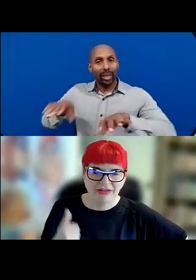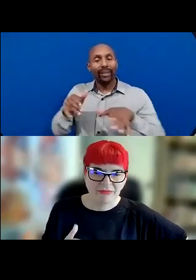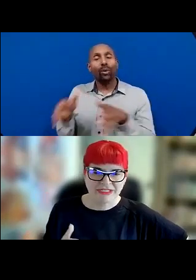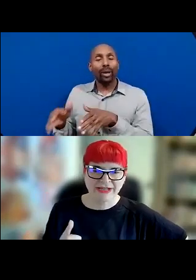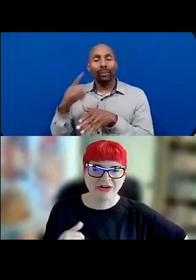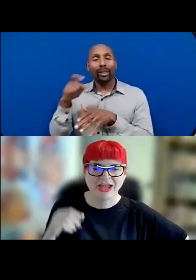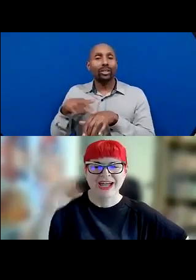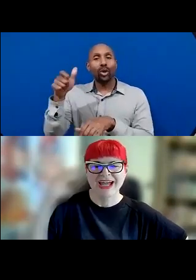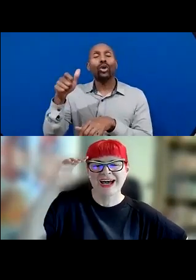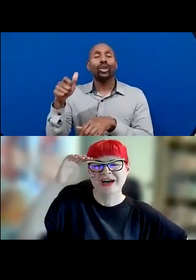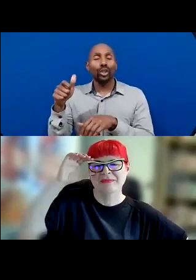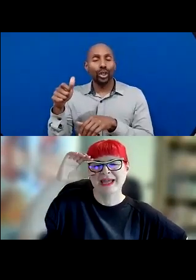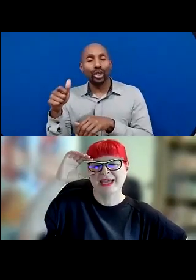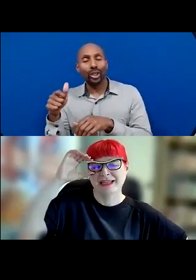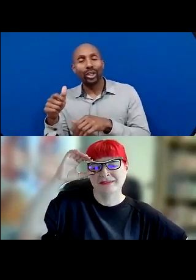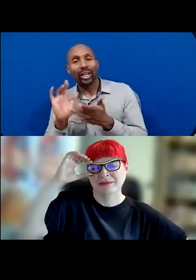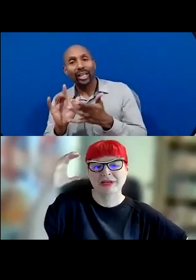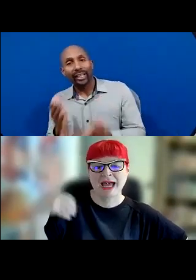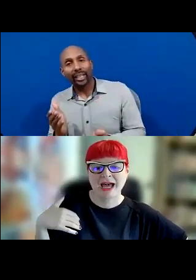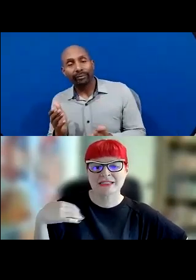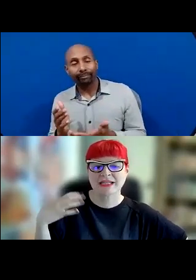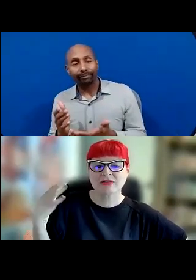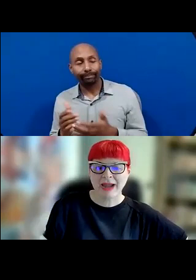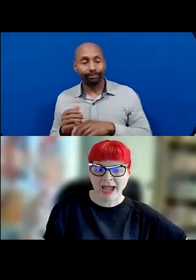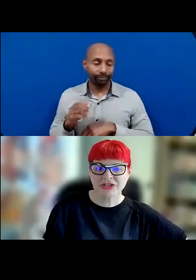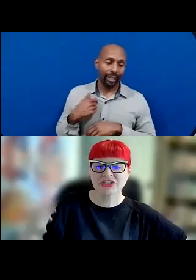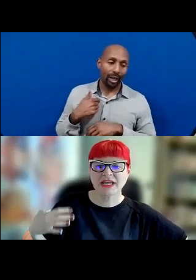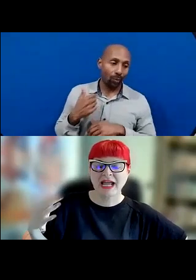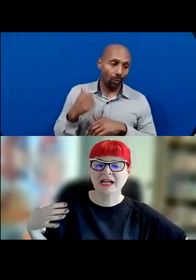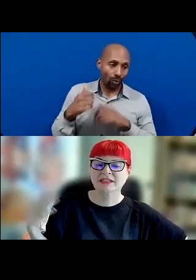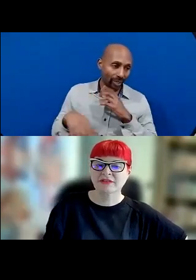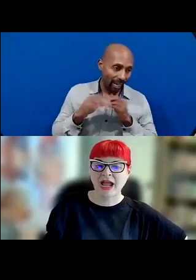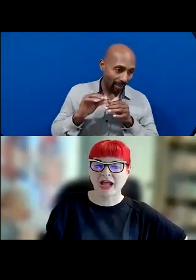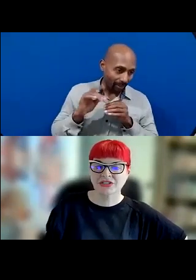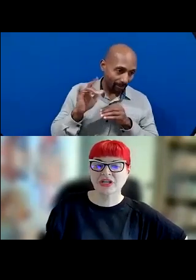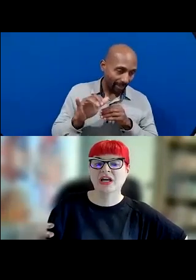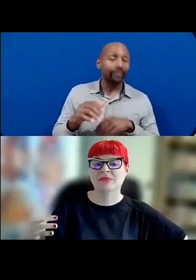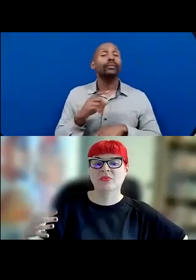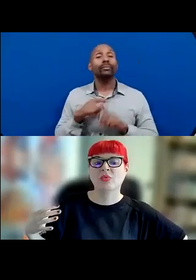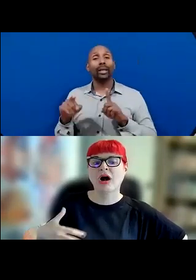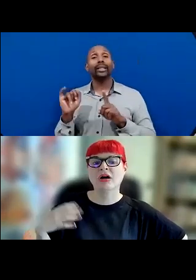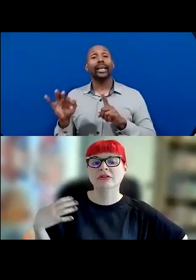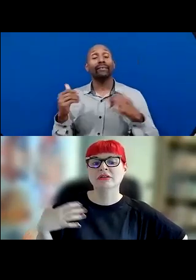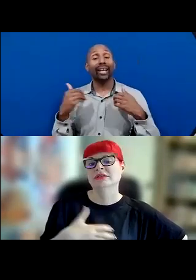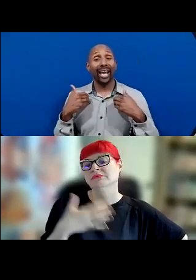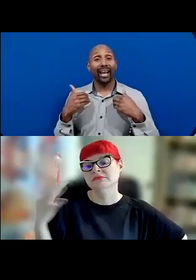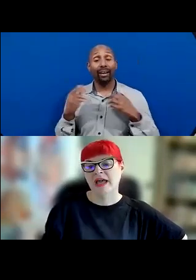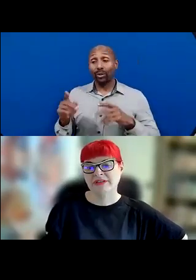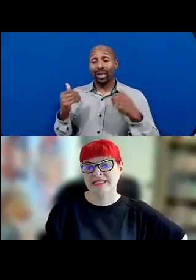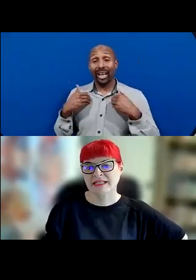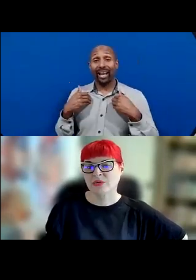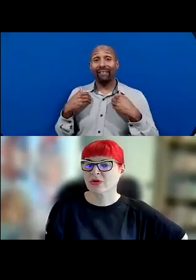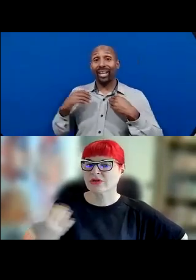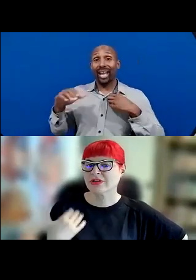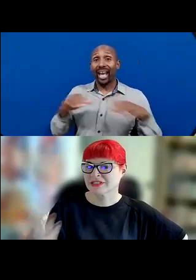All these commentary out. And if someone has like a rash, an active rash, while